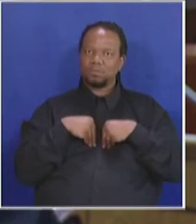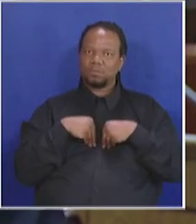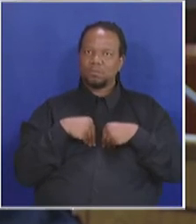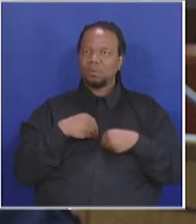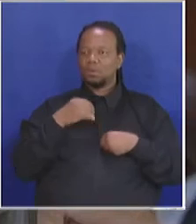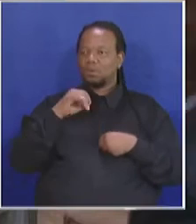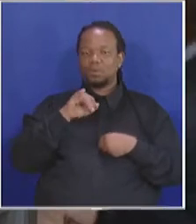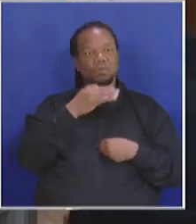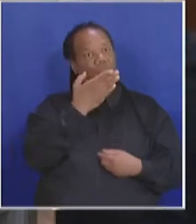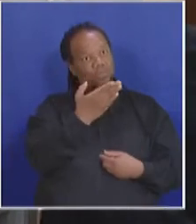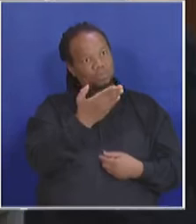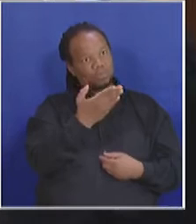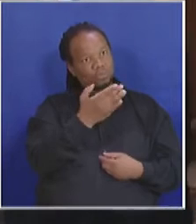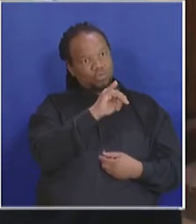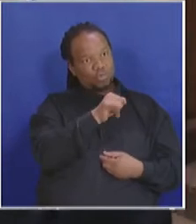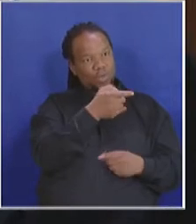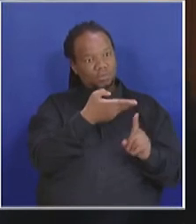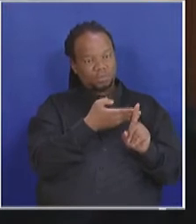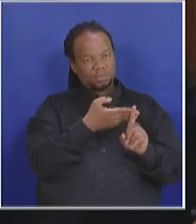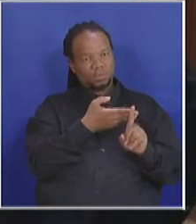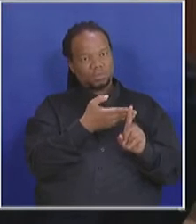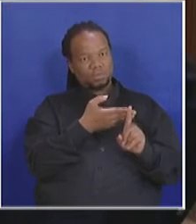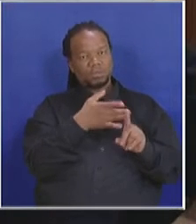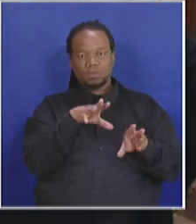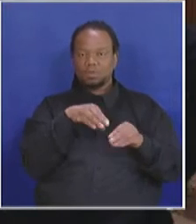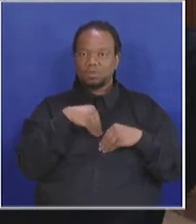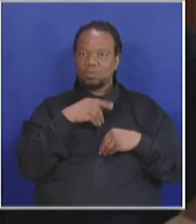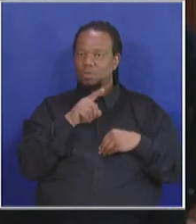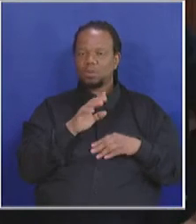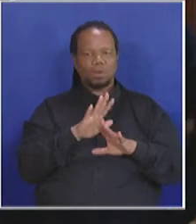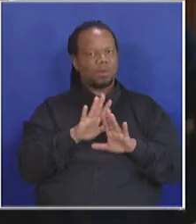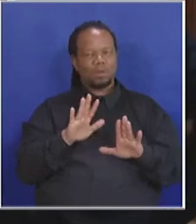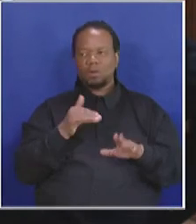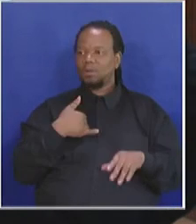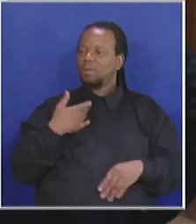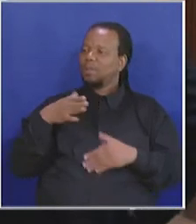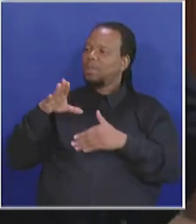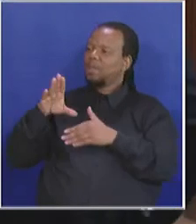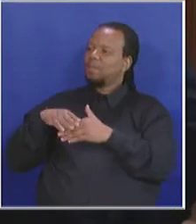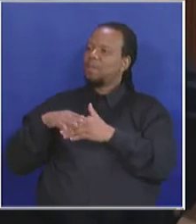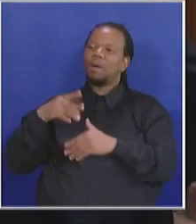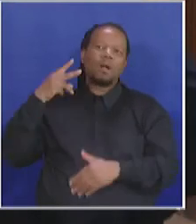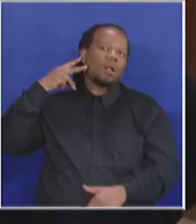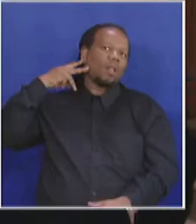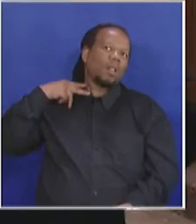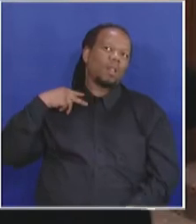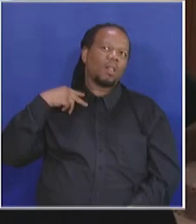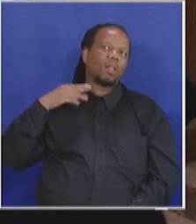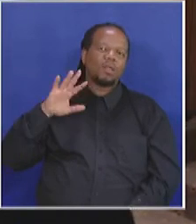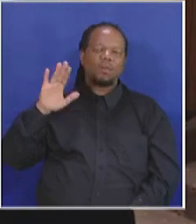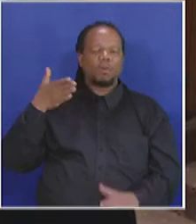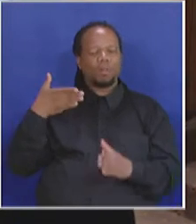you prepared to take a question? Chairperson, I don't want to embarrass the member because I know he doesn't have, he just wants to disturb